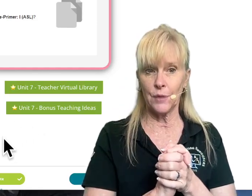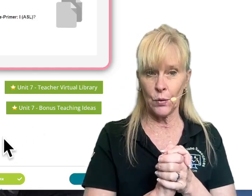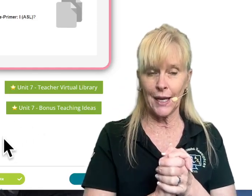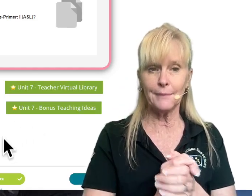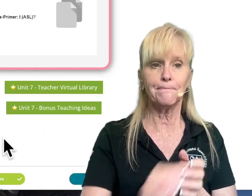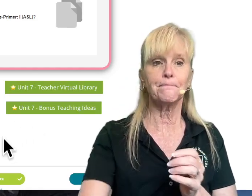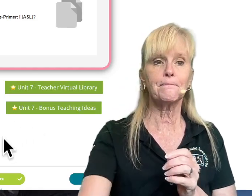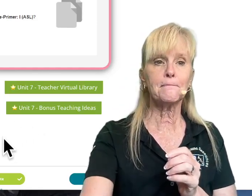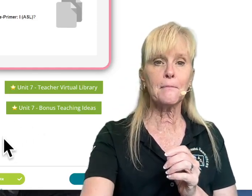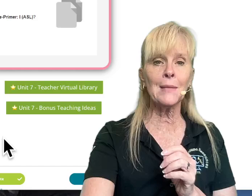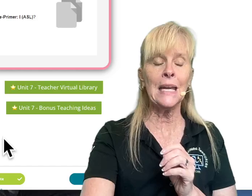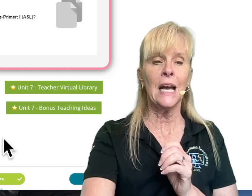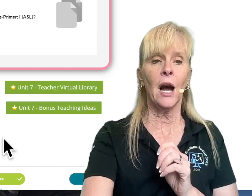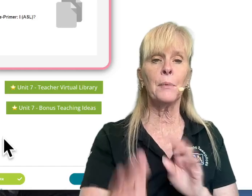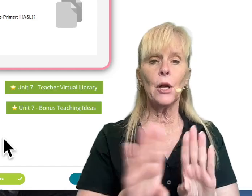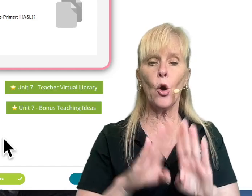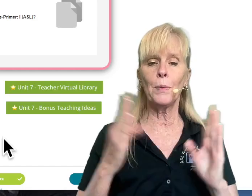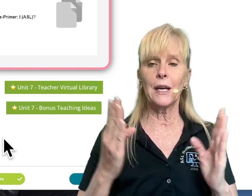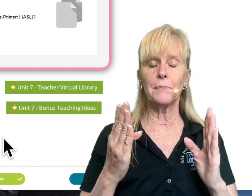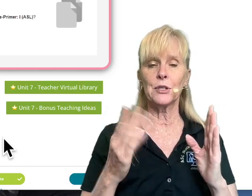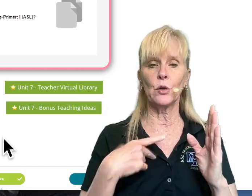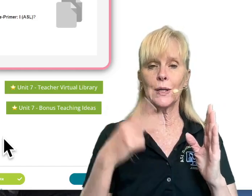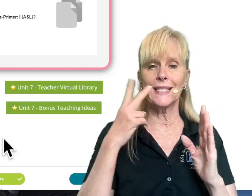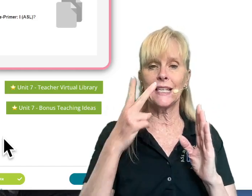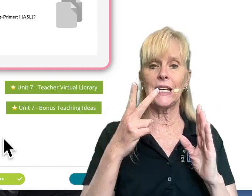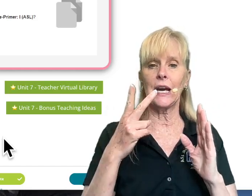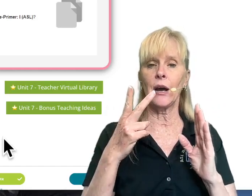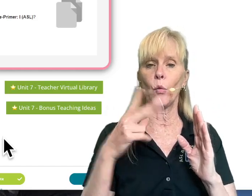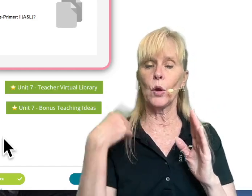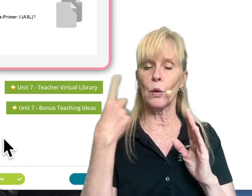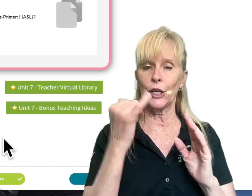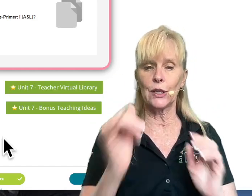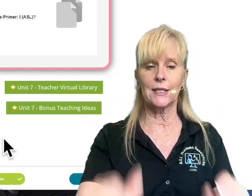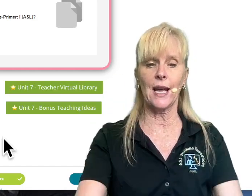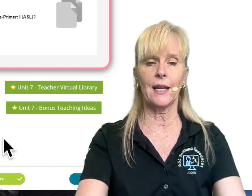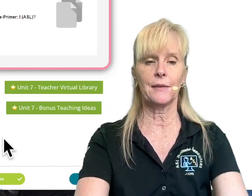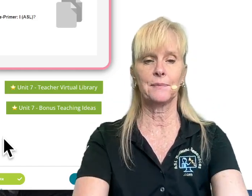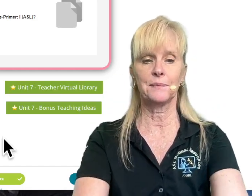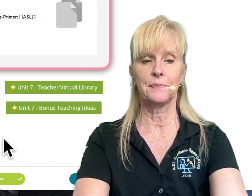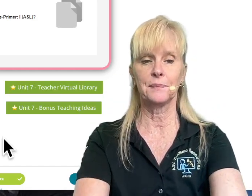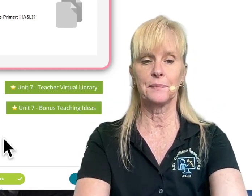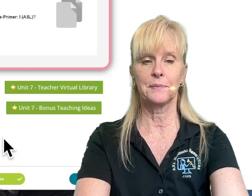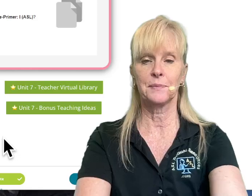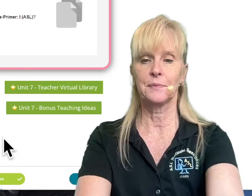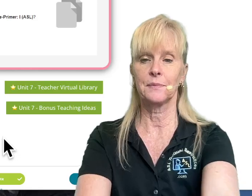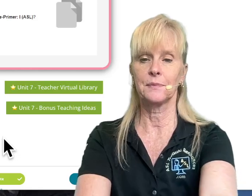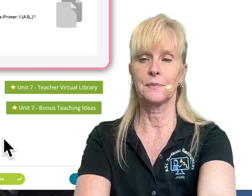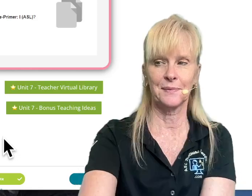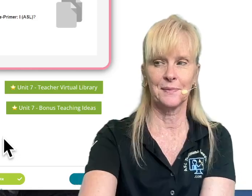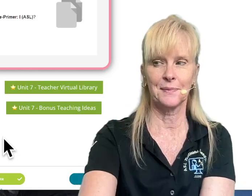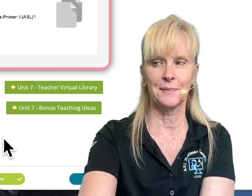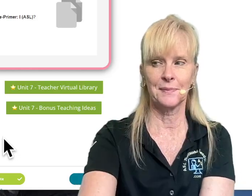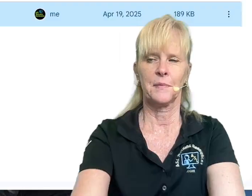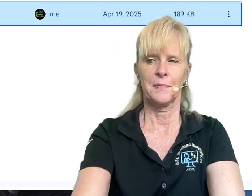information. Okay, I'm going to open up so you can see what one looks like.